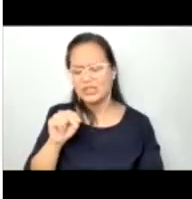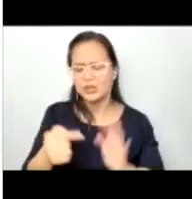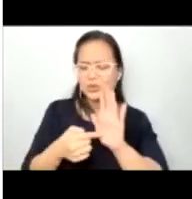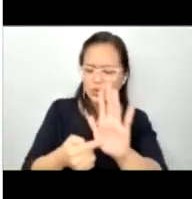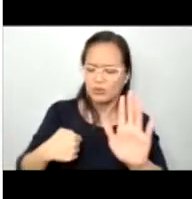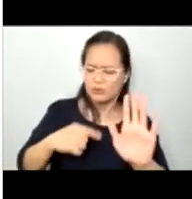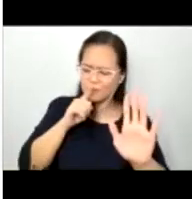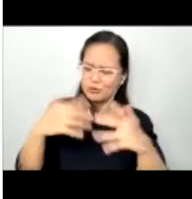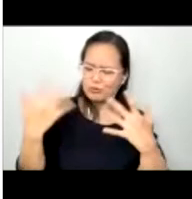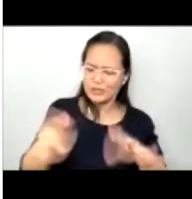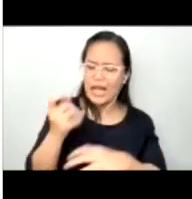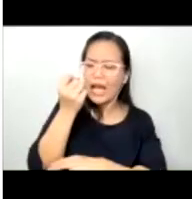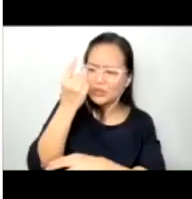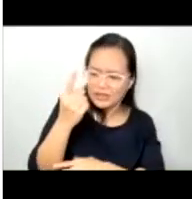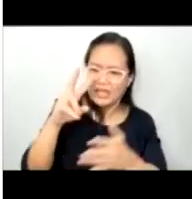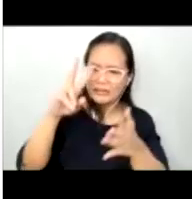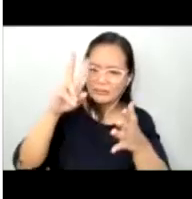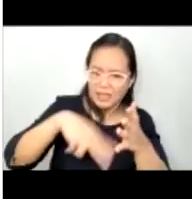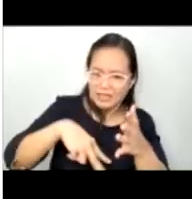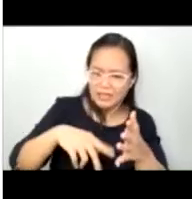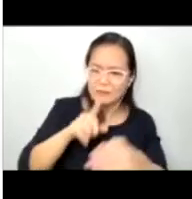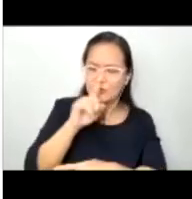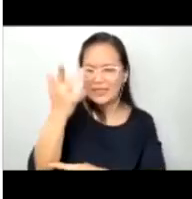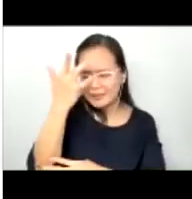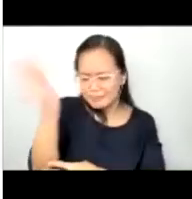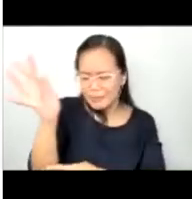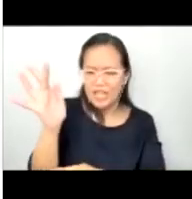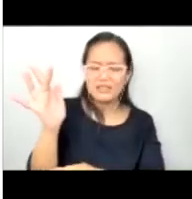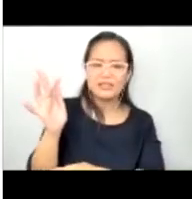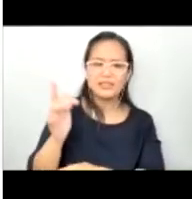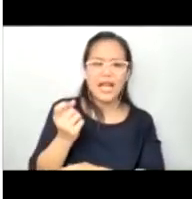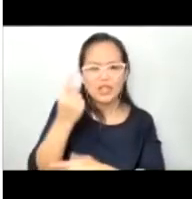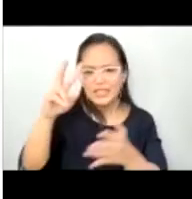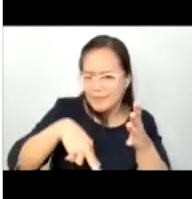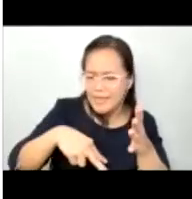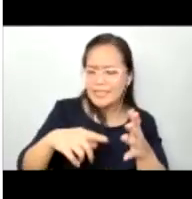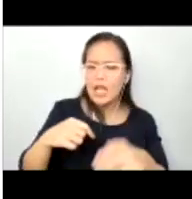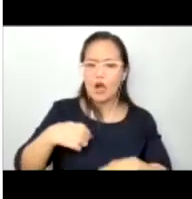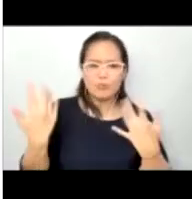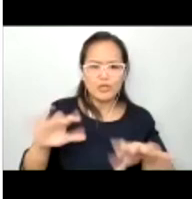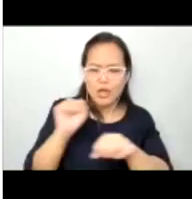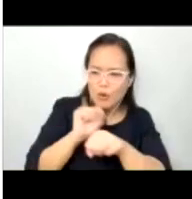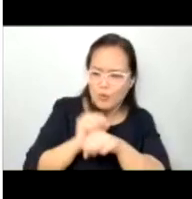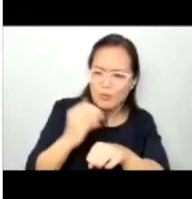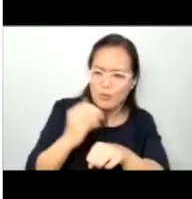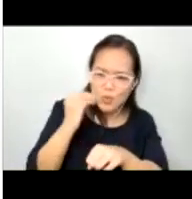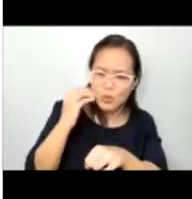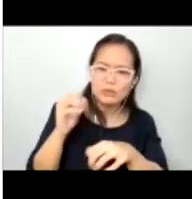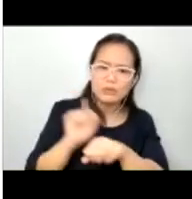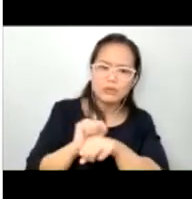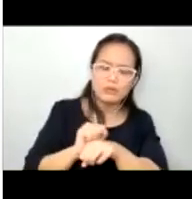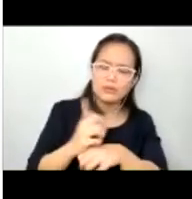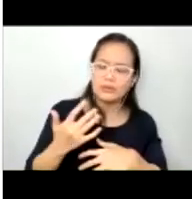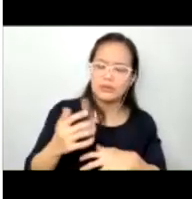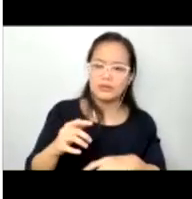the reading, that I'm smart enough to understand that reading, that I did my homework. And so instead of listening